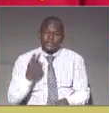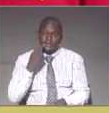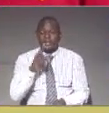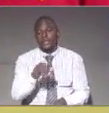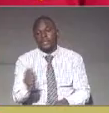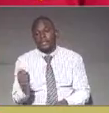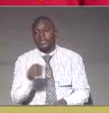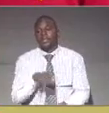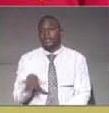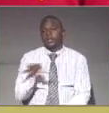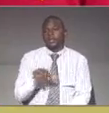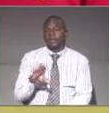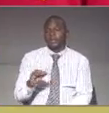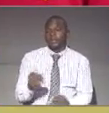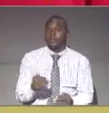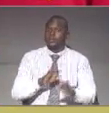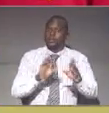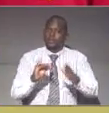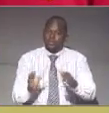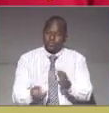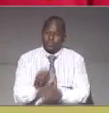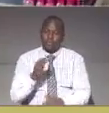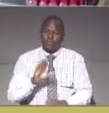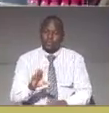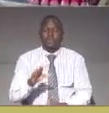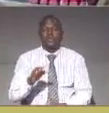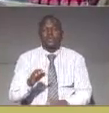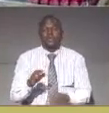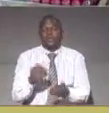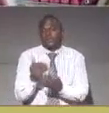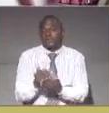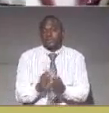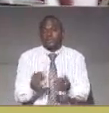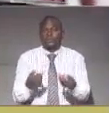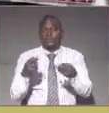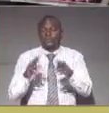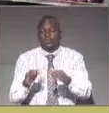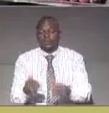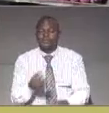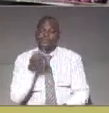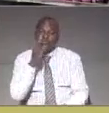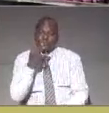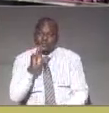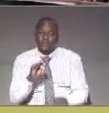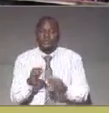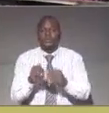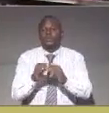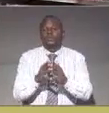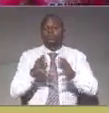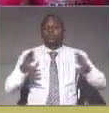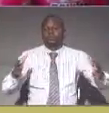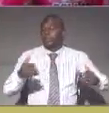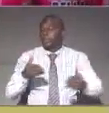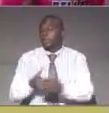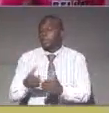other areas because you have already established yourself. Besides occasional scarcity of fruits, land for expansion is a major